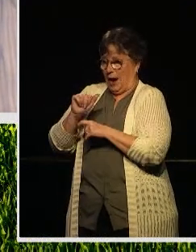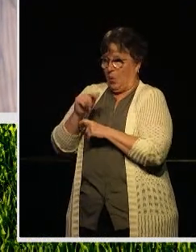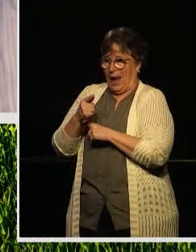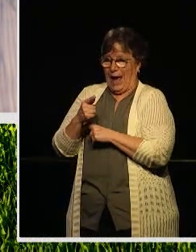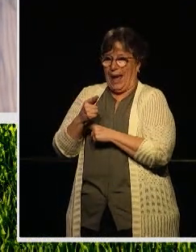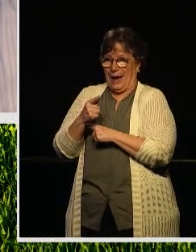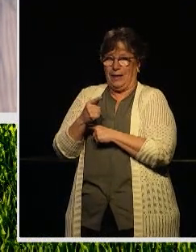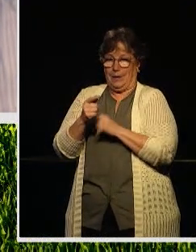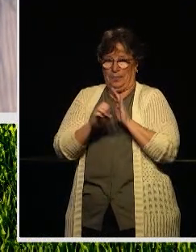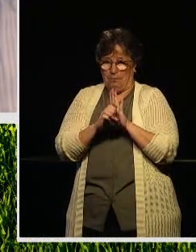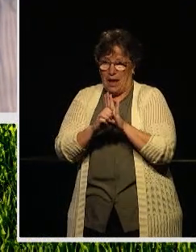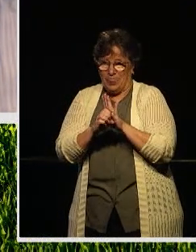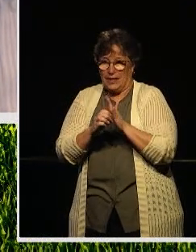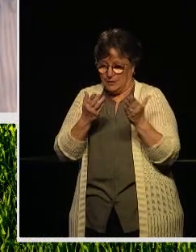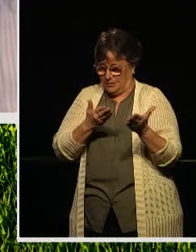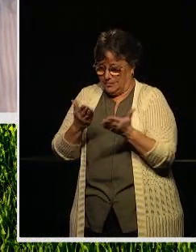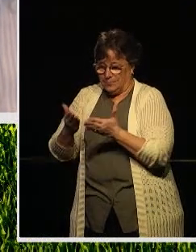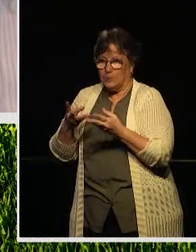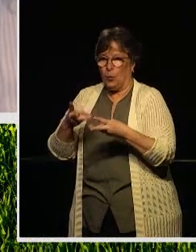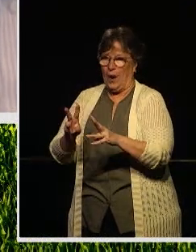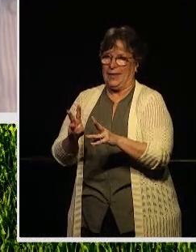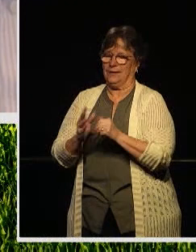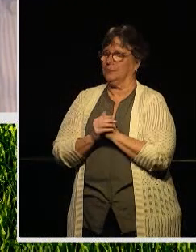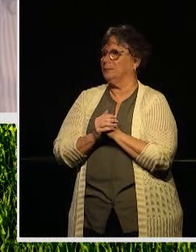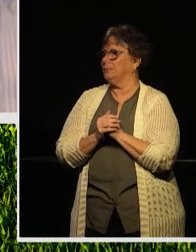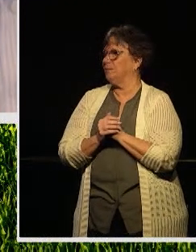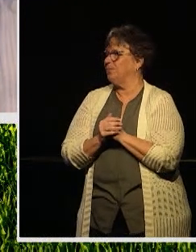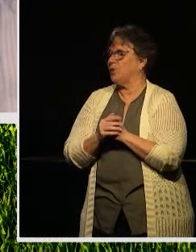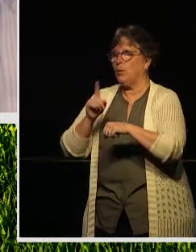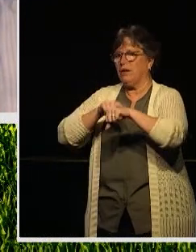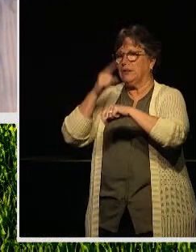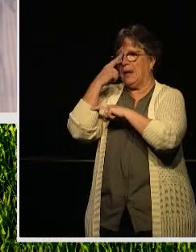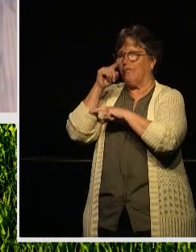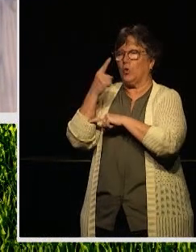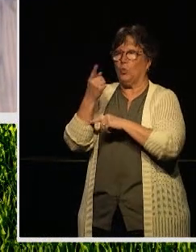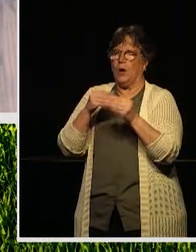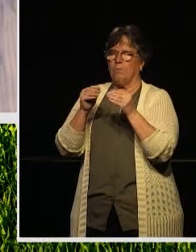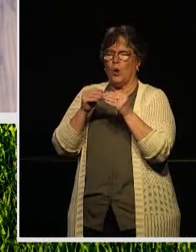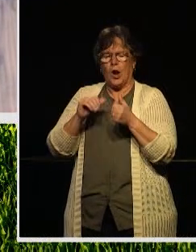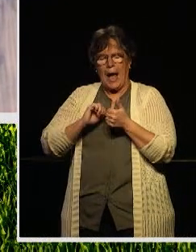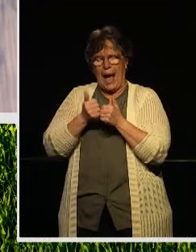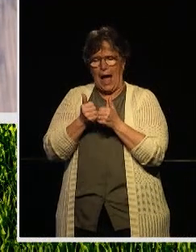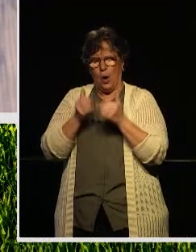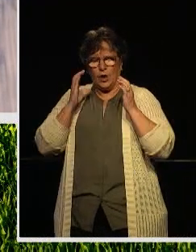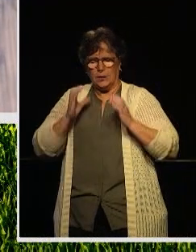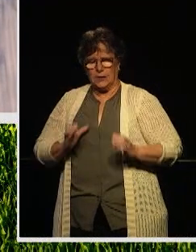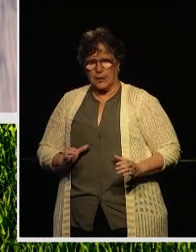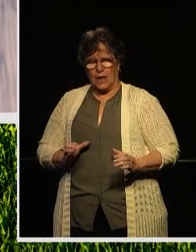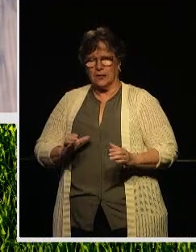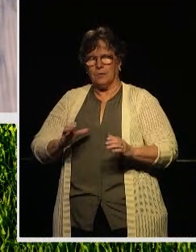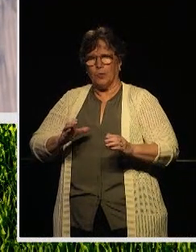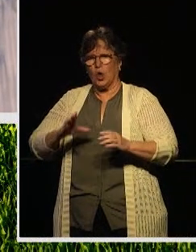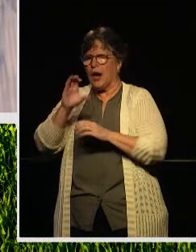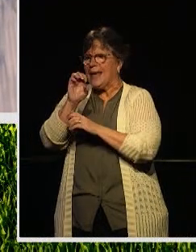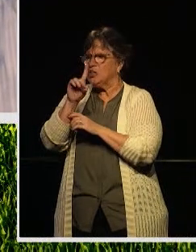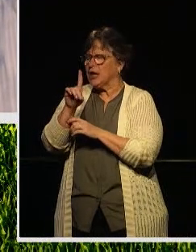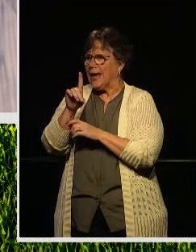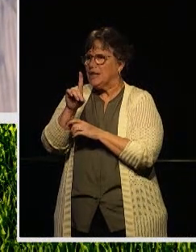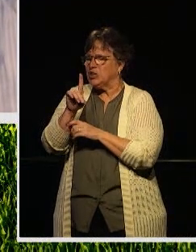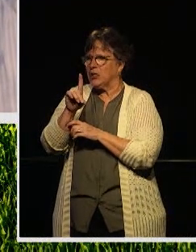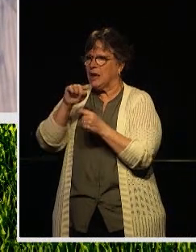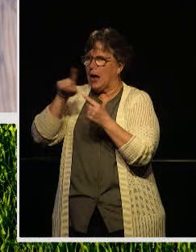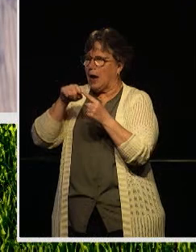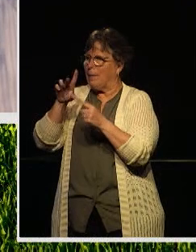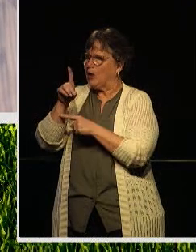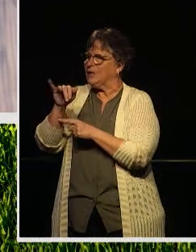go. So I think we have time for one more. And it is, how does customer education about digital ag tech play a role in the adoption